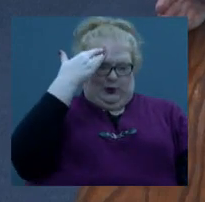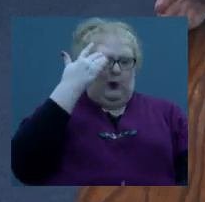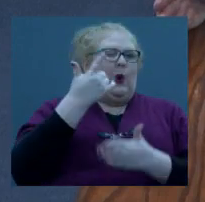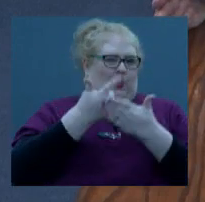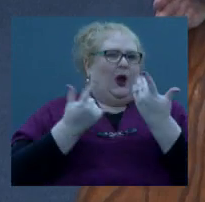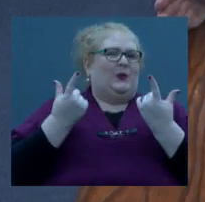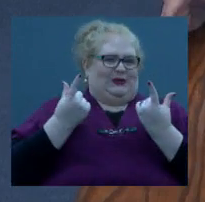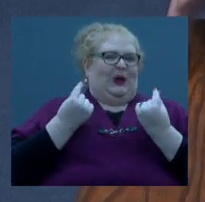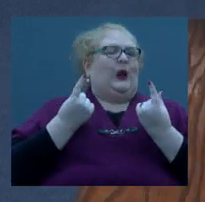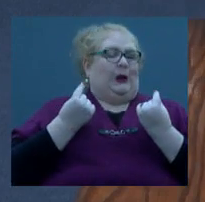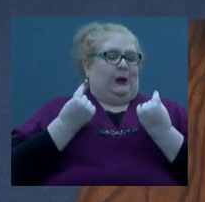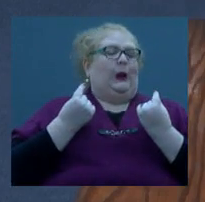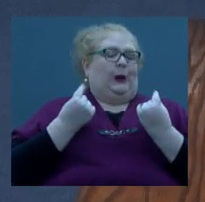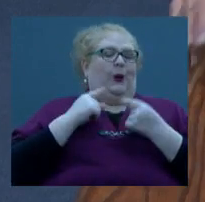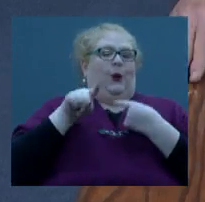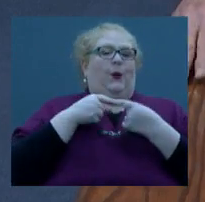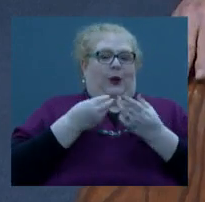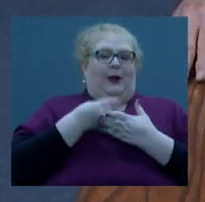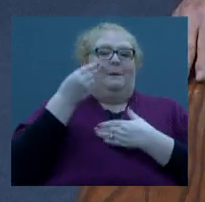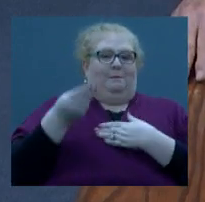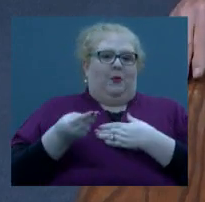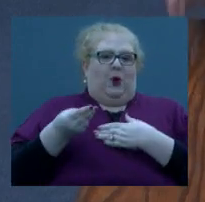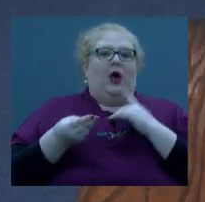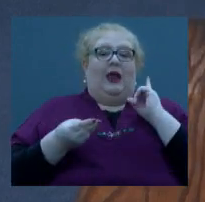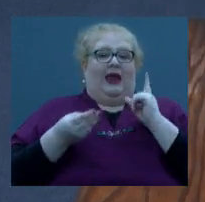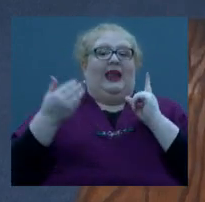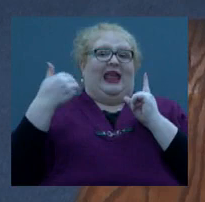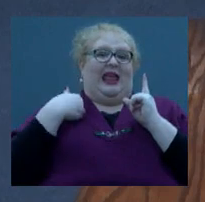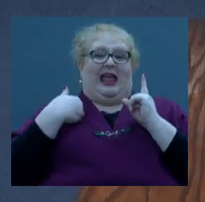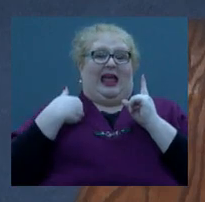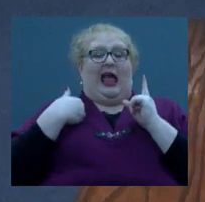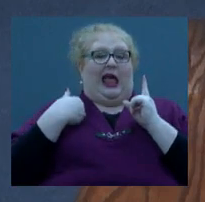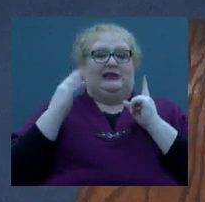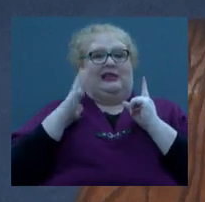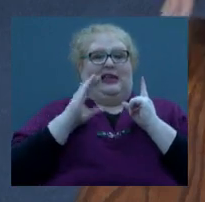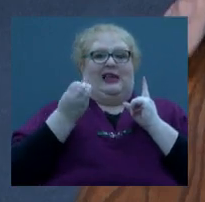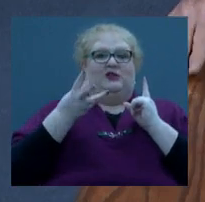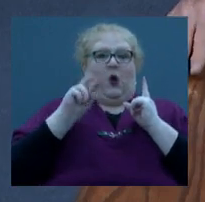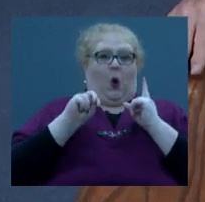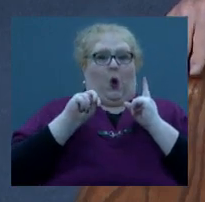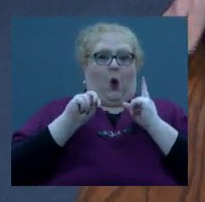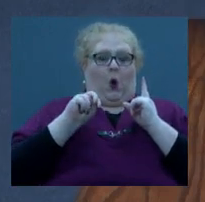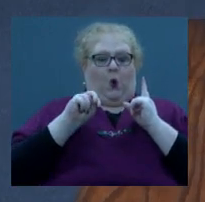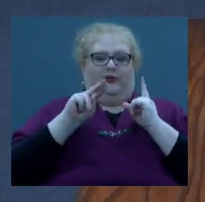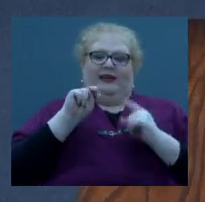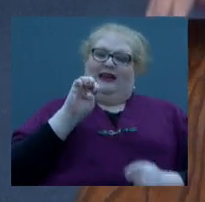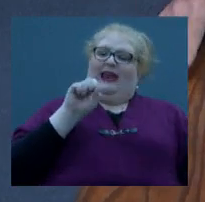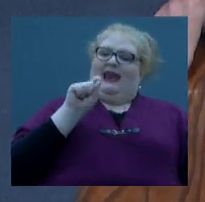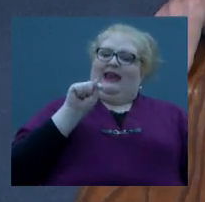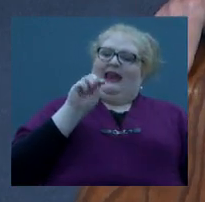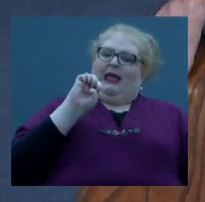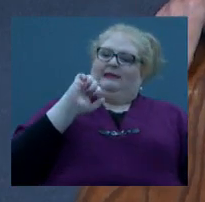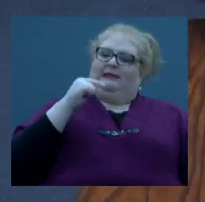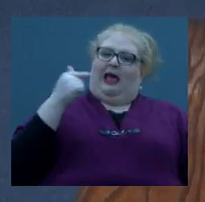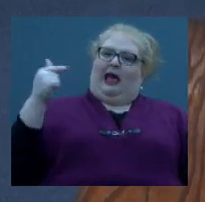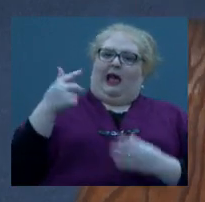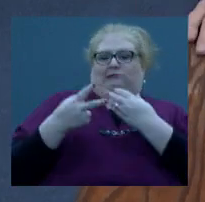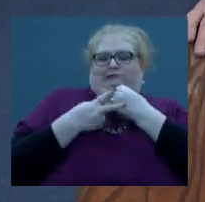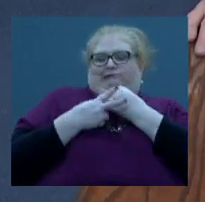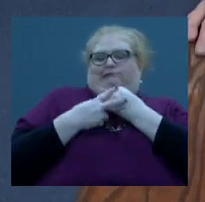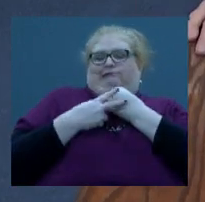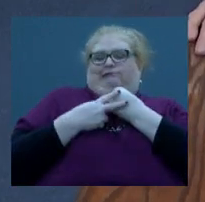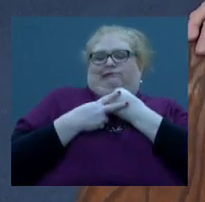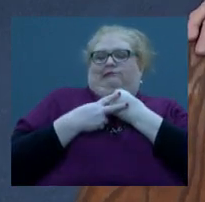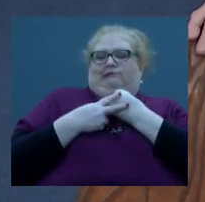And, he's got his little nest egg set up across the street in Bowman, both places. And we like the pristine area of that. I'm